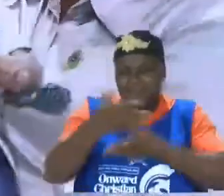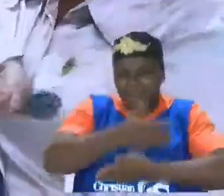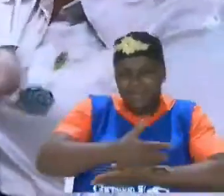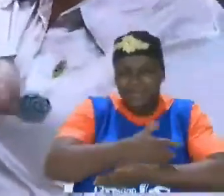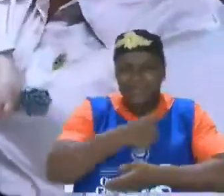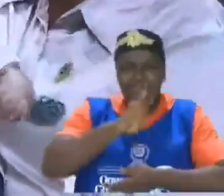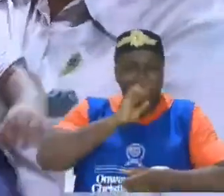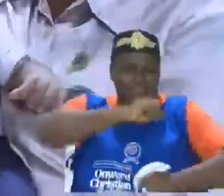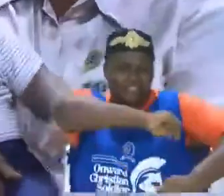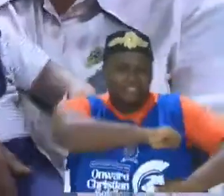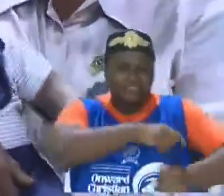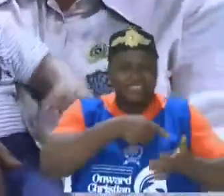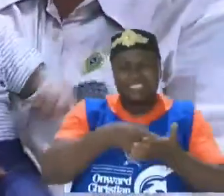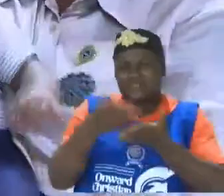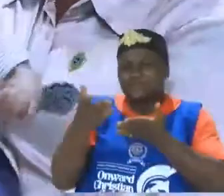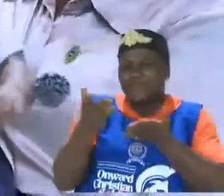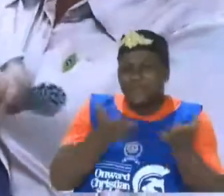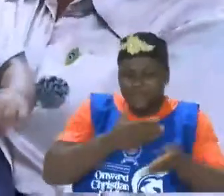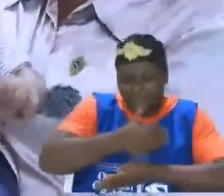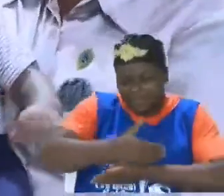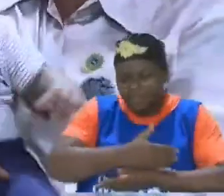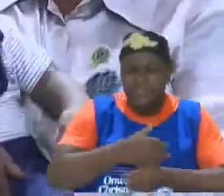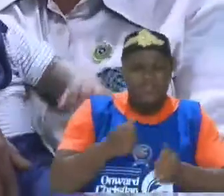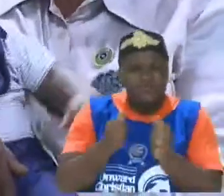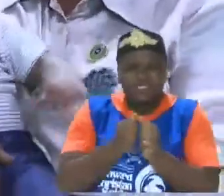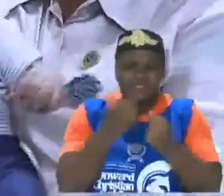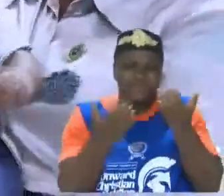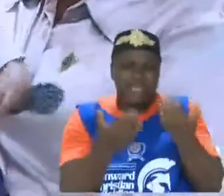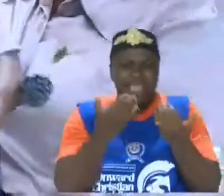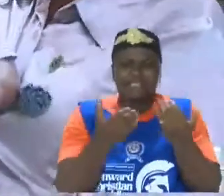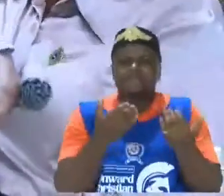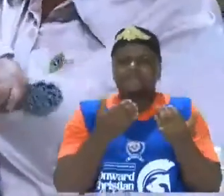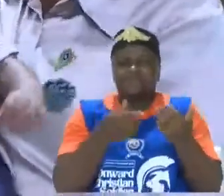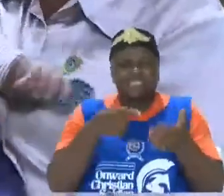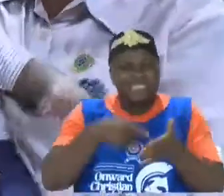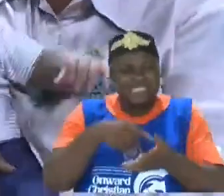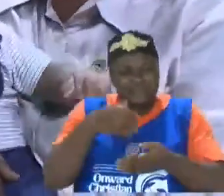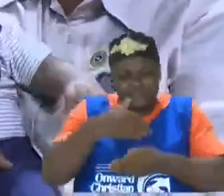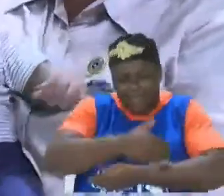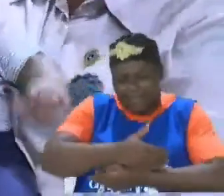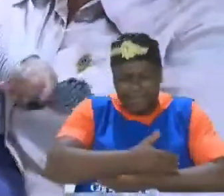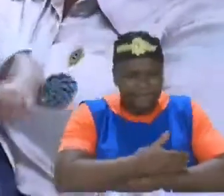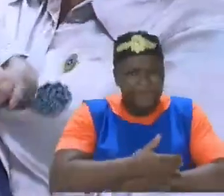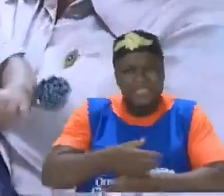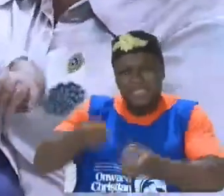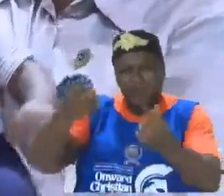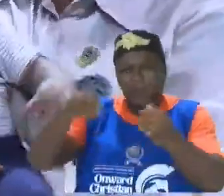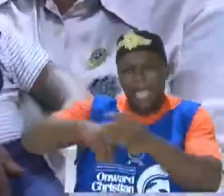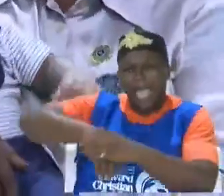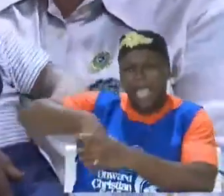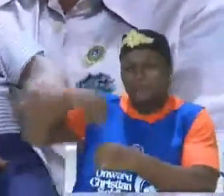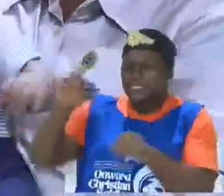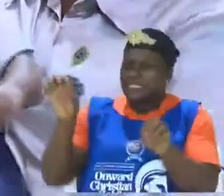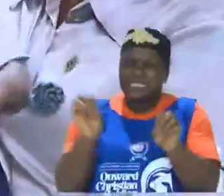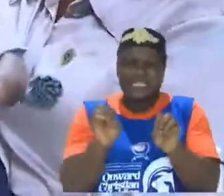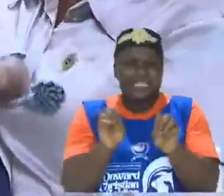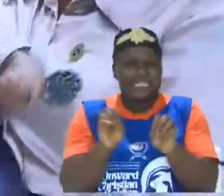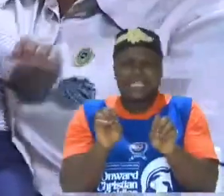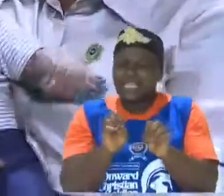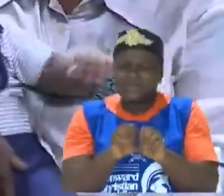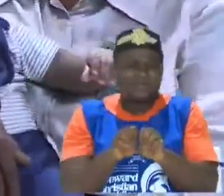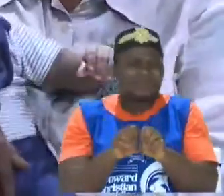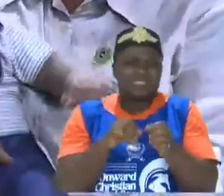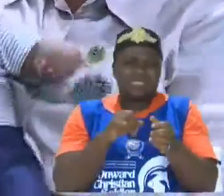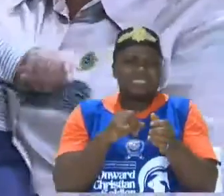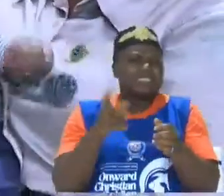fire. And lo and behold, the DCS, this baby came out. Even though premature, I